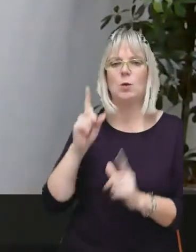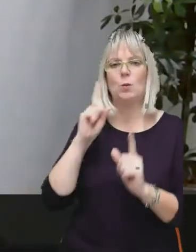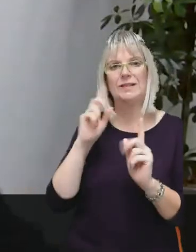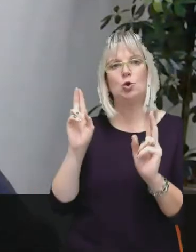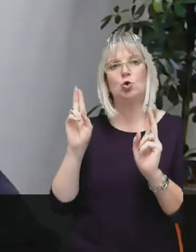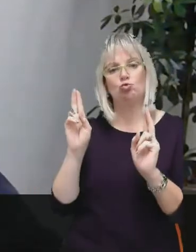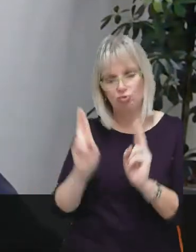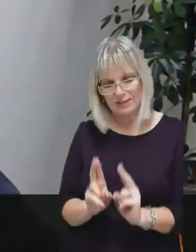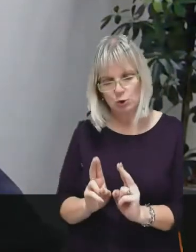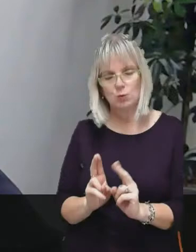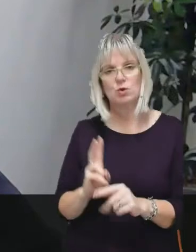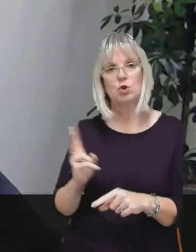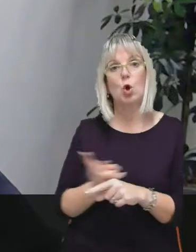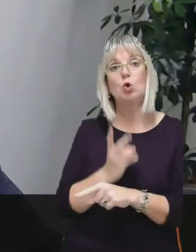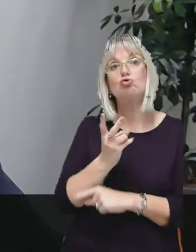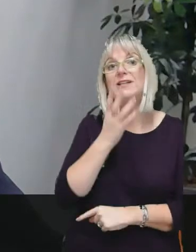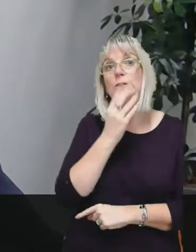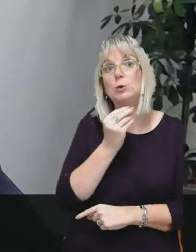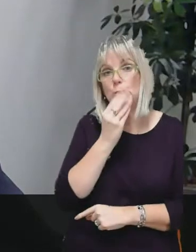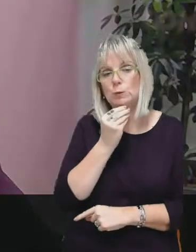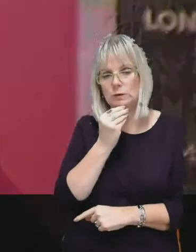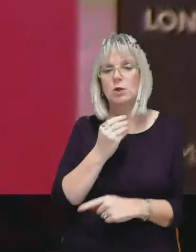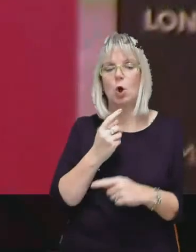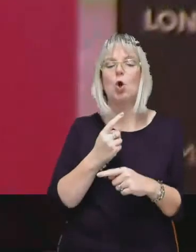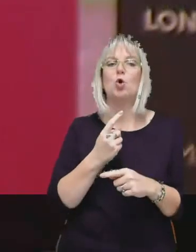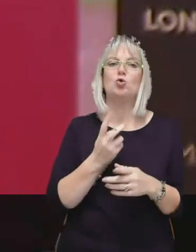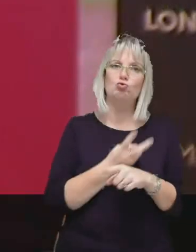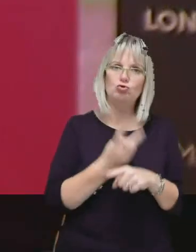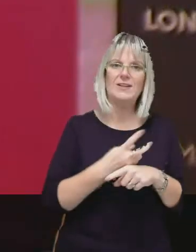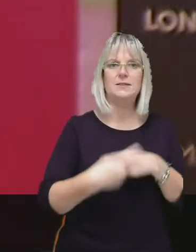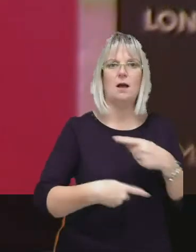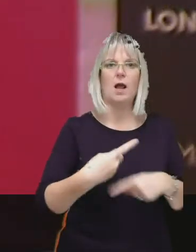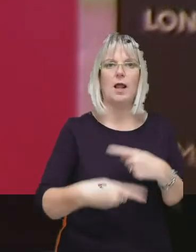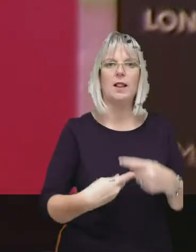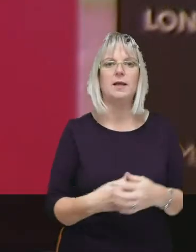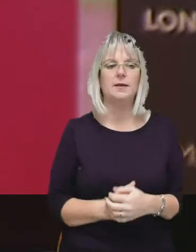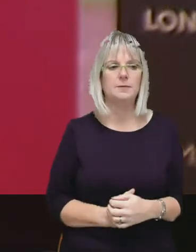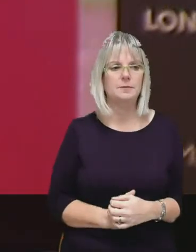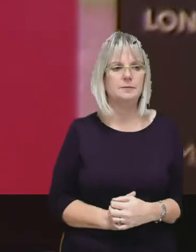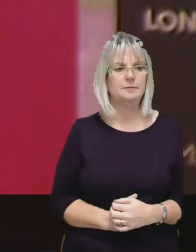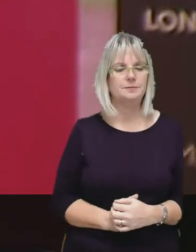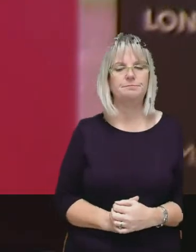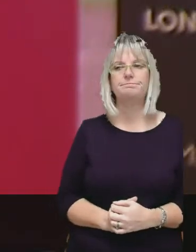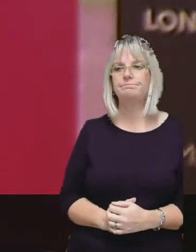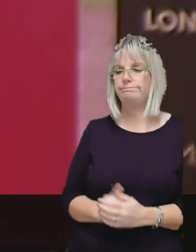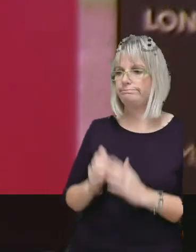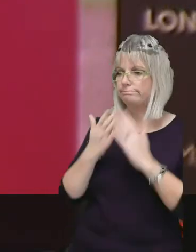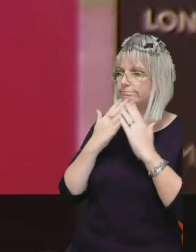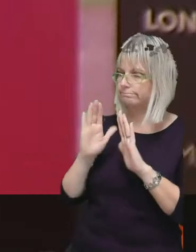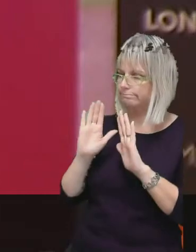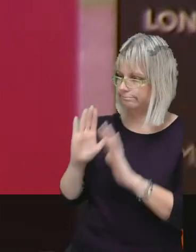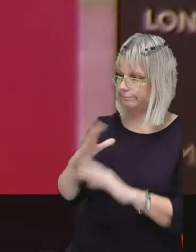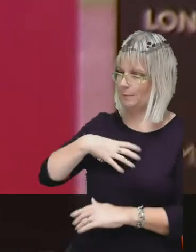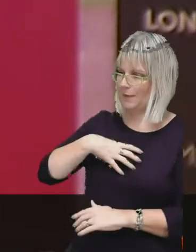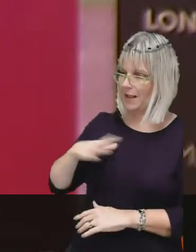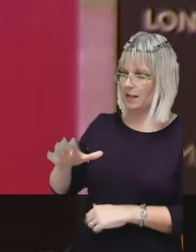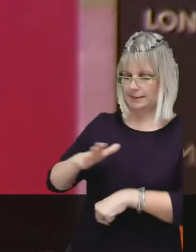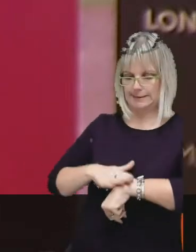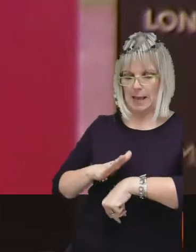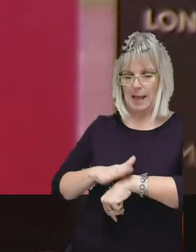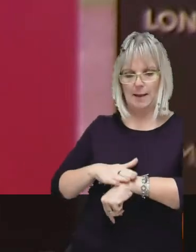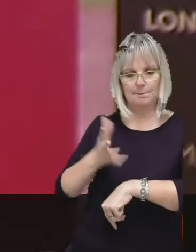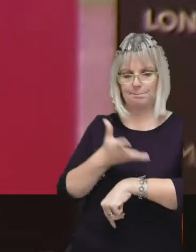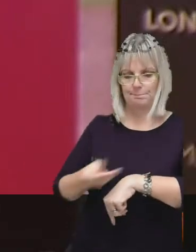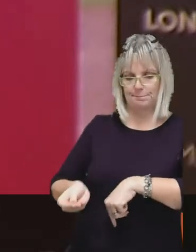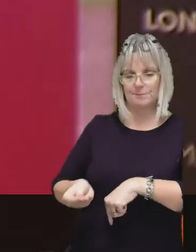recycling. Thank you, Mr. Mayor. I'm afraid we are out of time on air quality and the